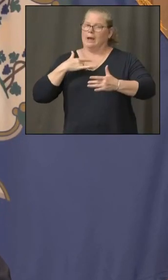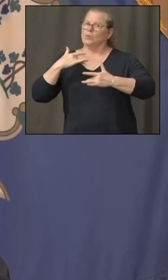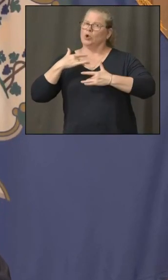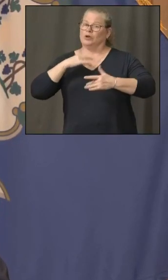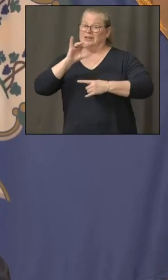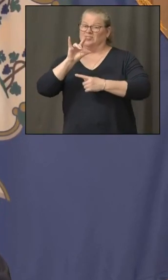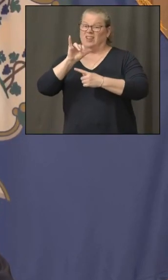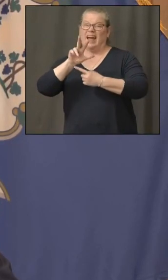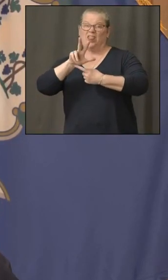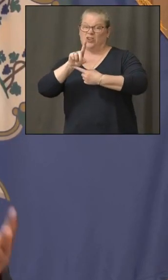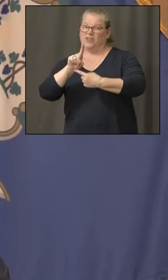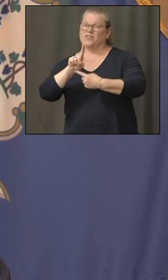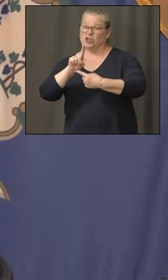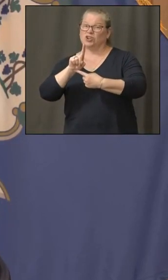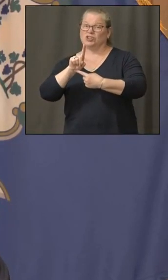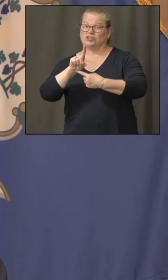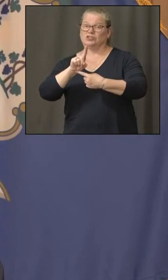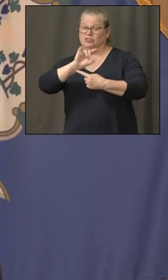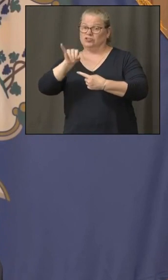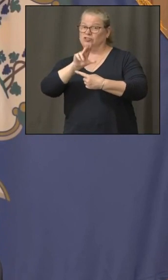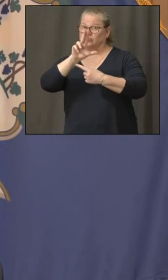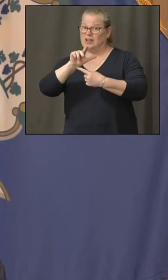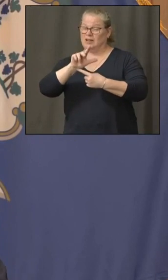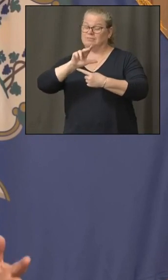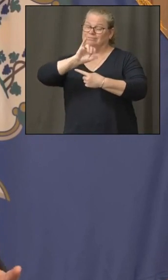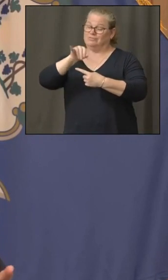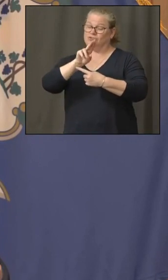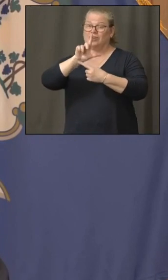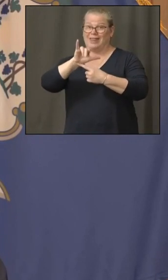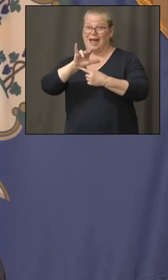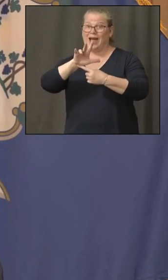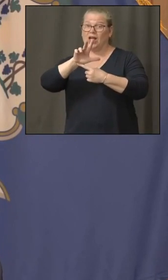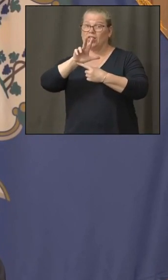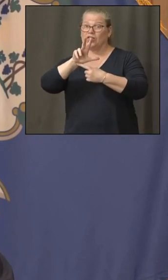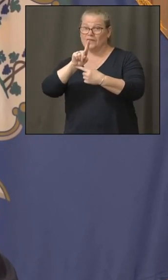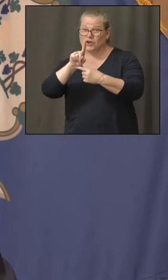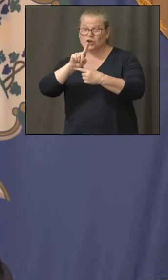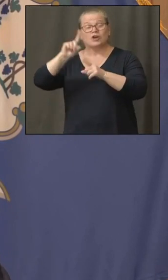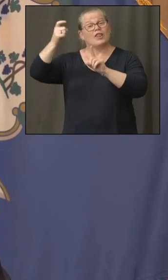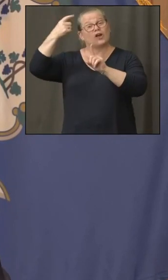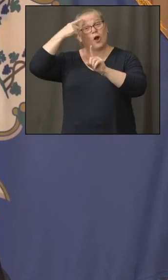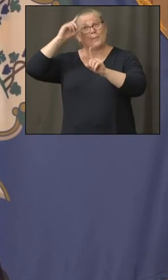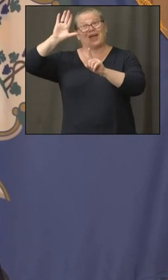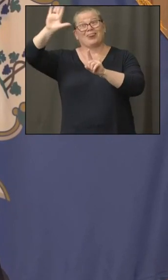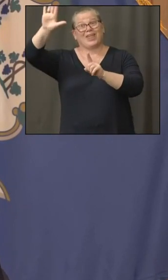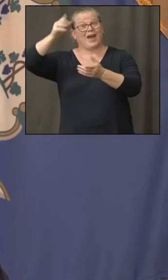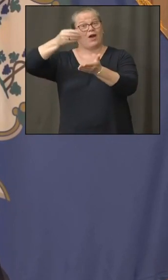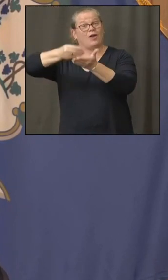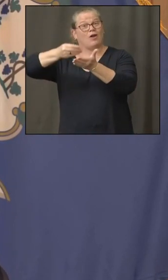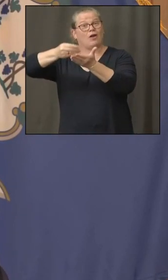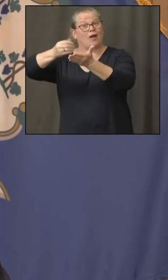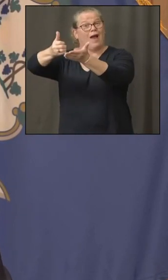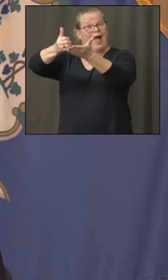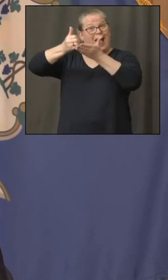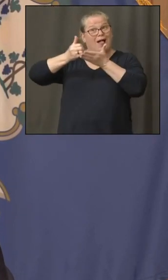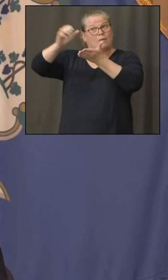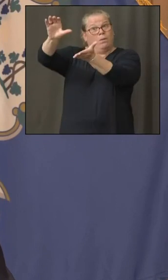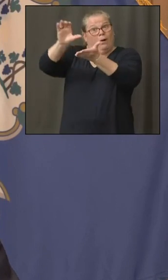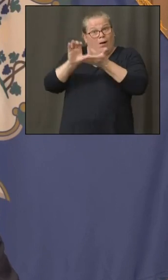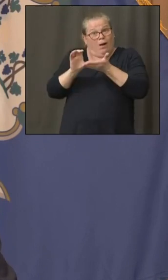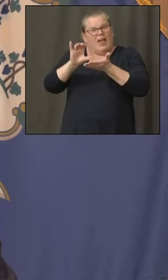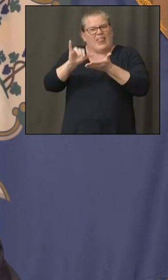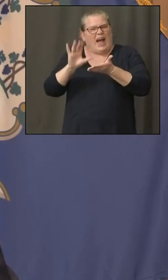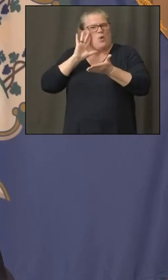31st, and when a lot of the aid and support that's coming from the federal government, including and the state of Connecticut, starts drawing